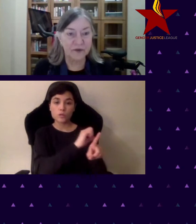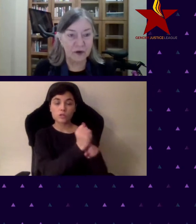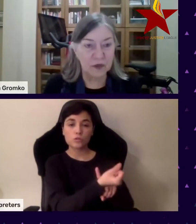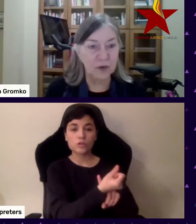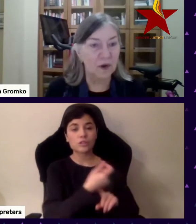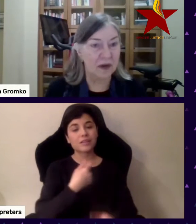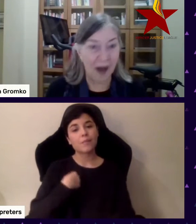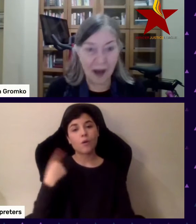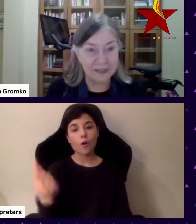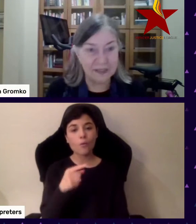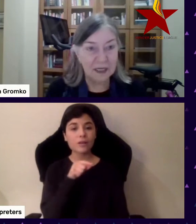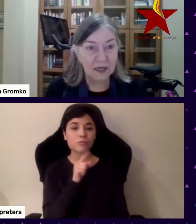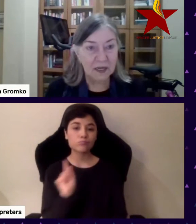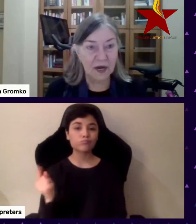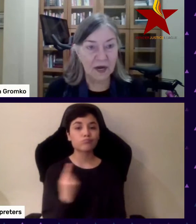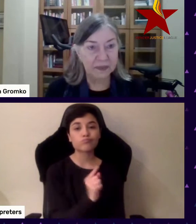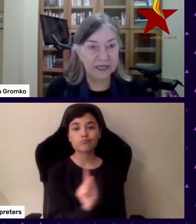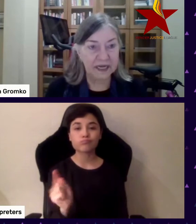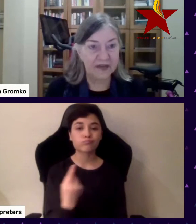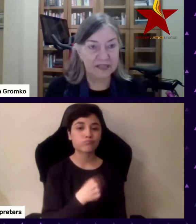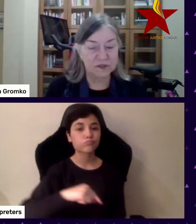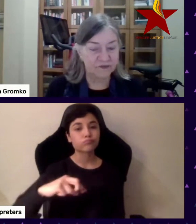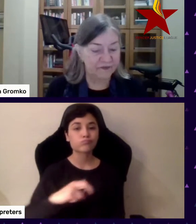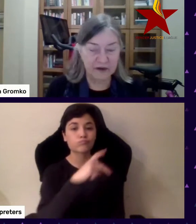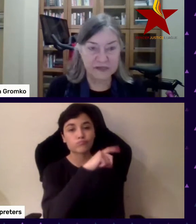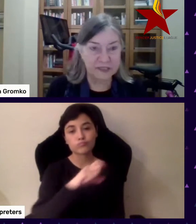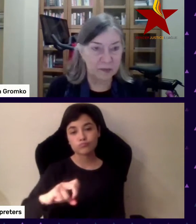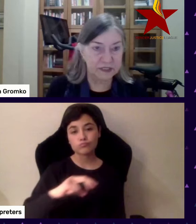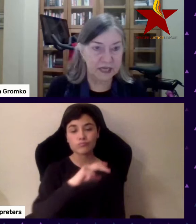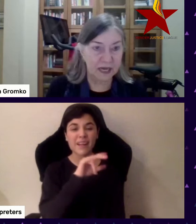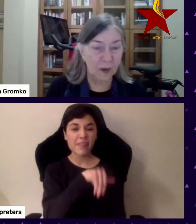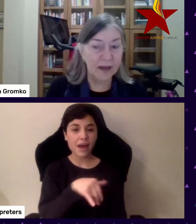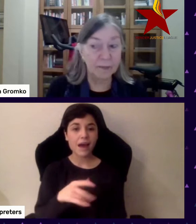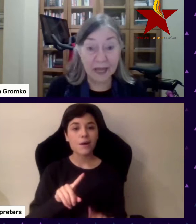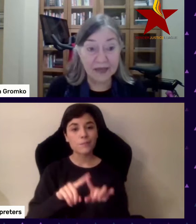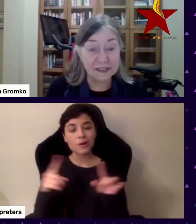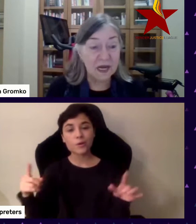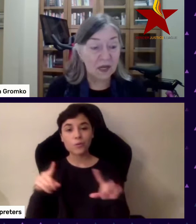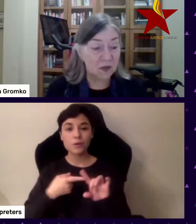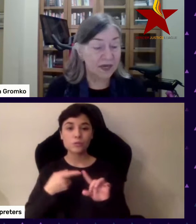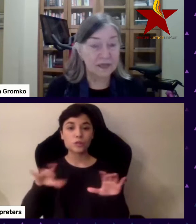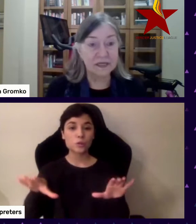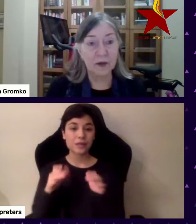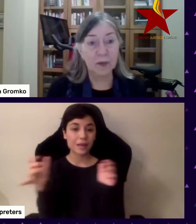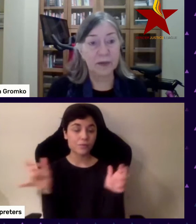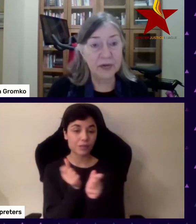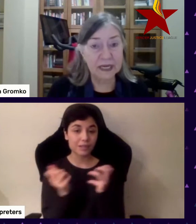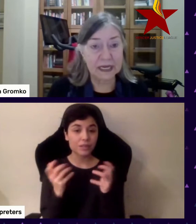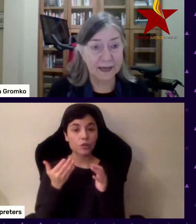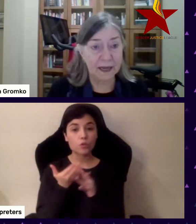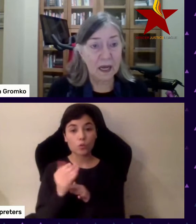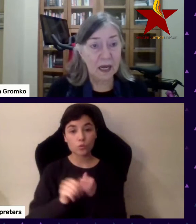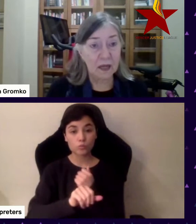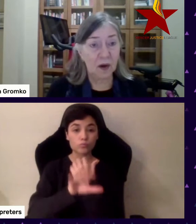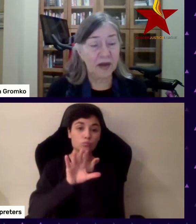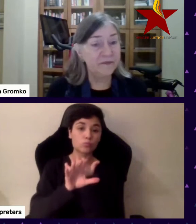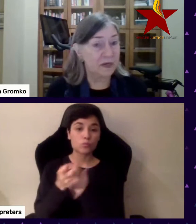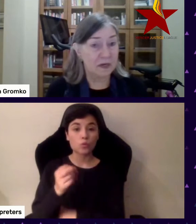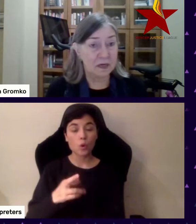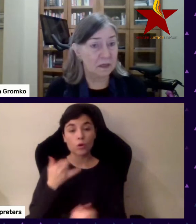sitting at your phone, you're not doing any of that. So it's very simple to gain weight. Plus, you get into therapeutic eating.